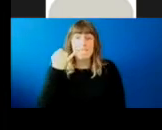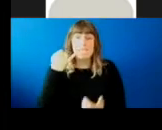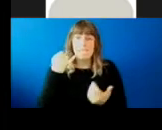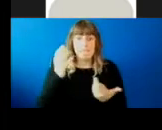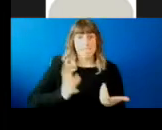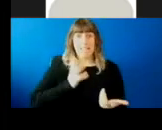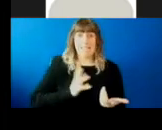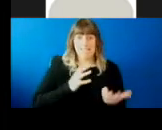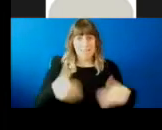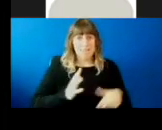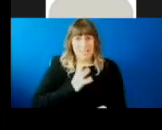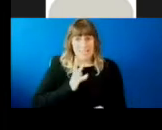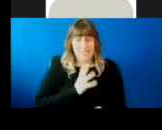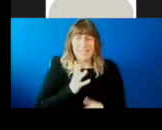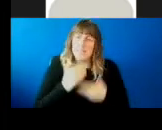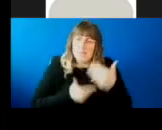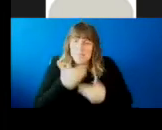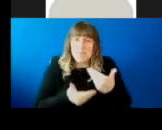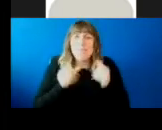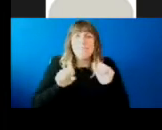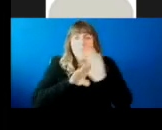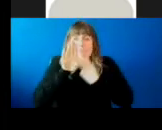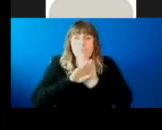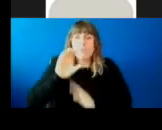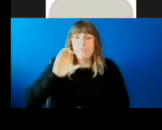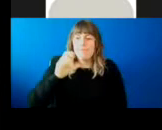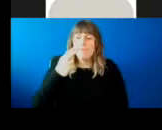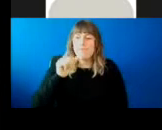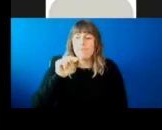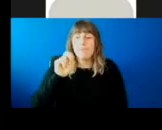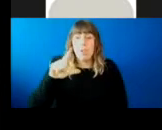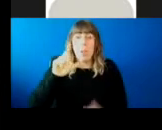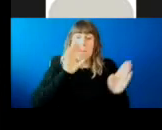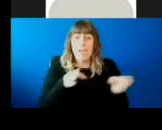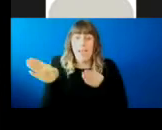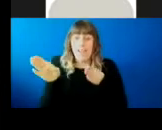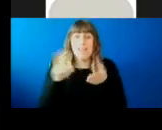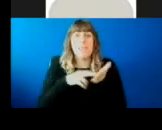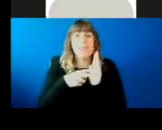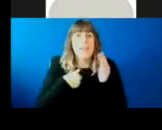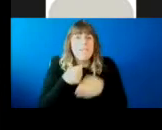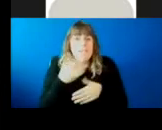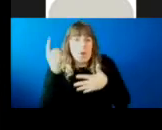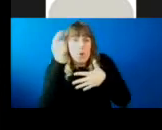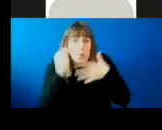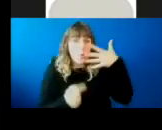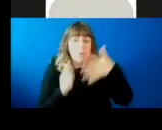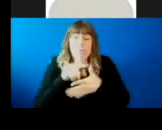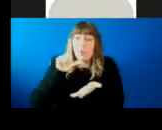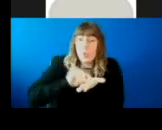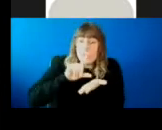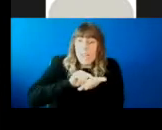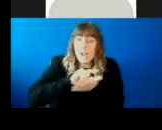fancy along the way and develop a channel plan where you have maybe like a couple of channels, maybe you have your